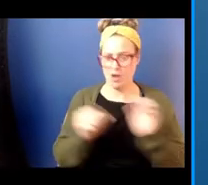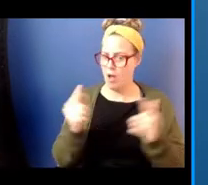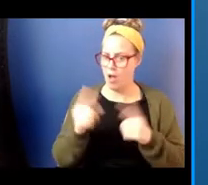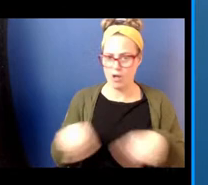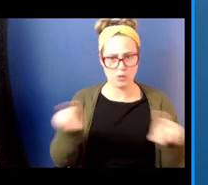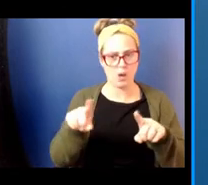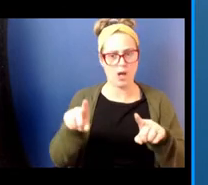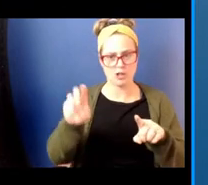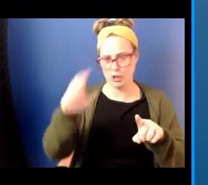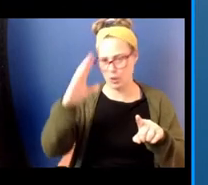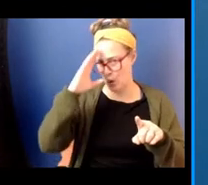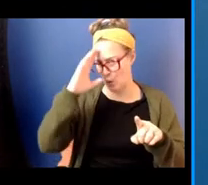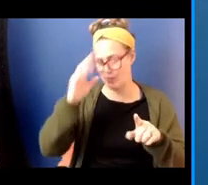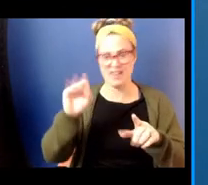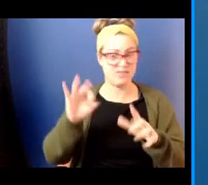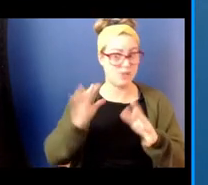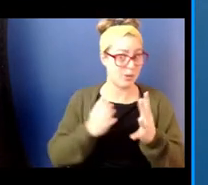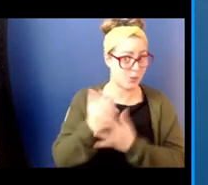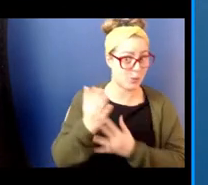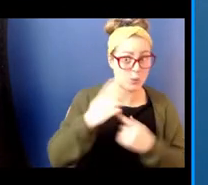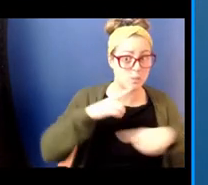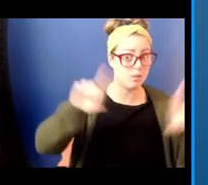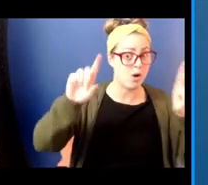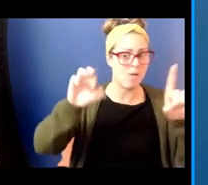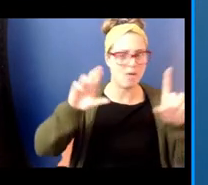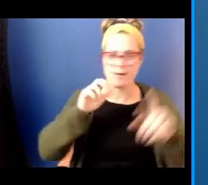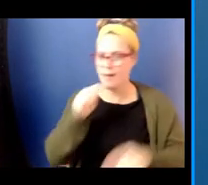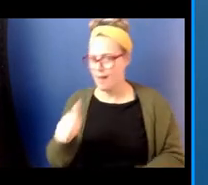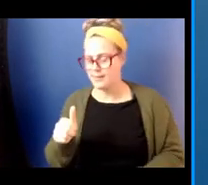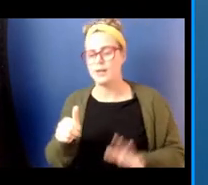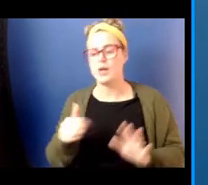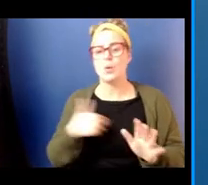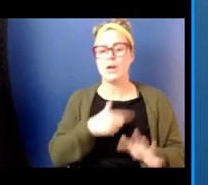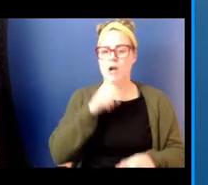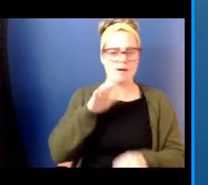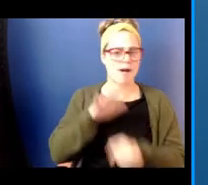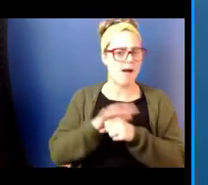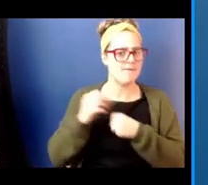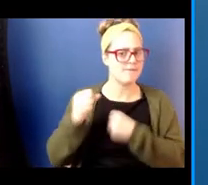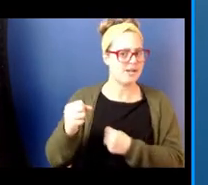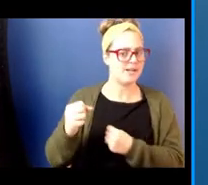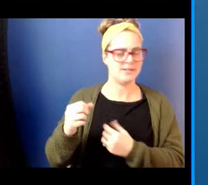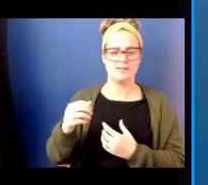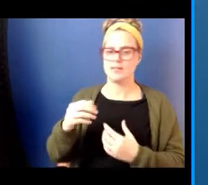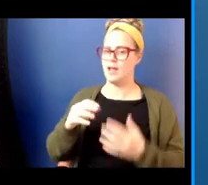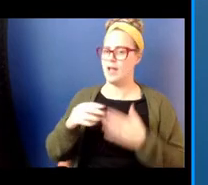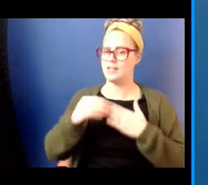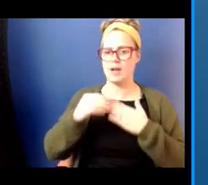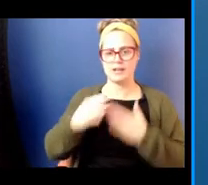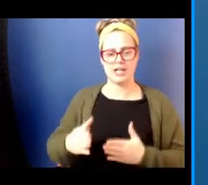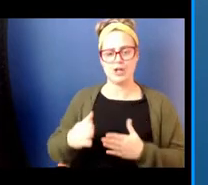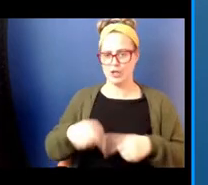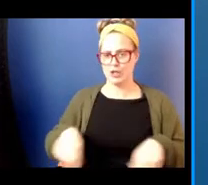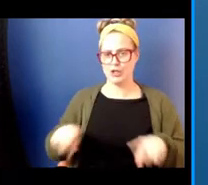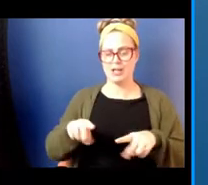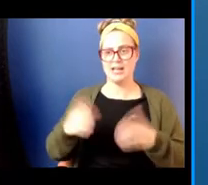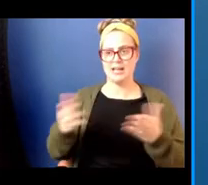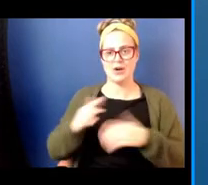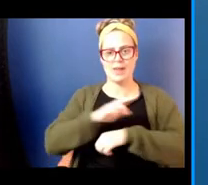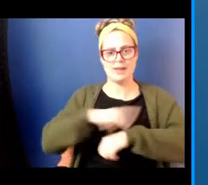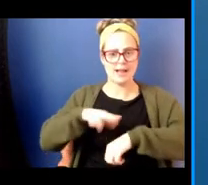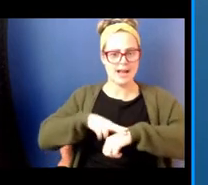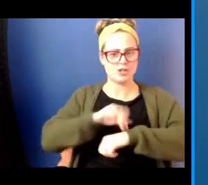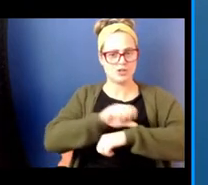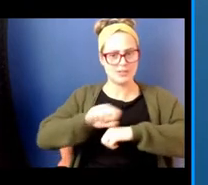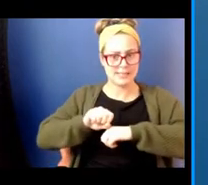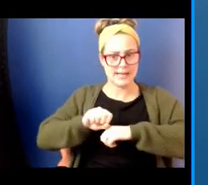confident in our position as a leader on the national stage every single one of us the fact that we even put ourselves out there means that